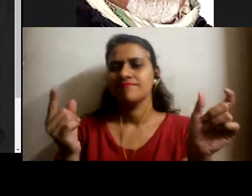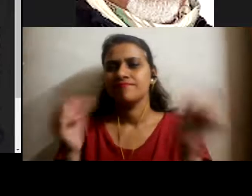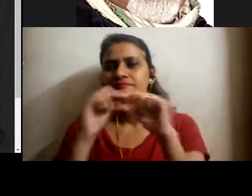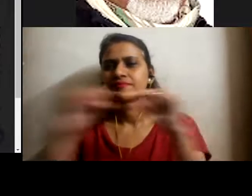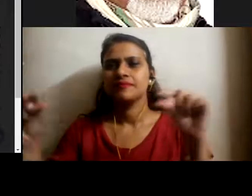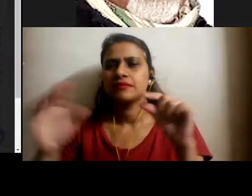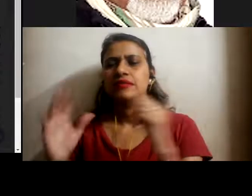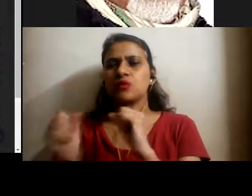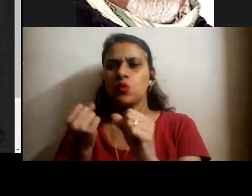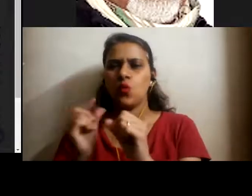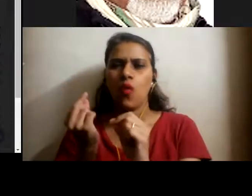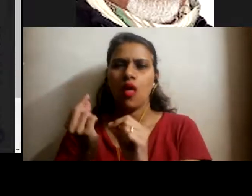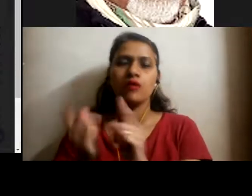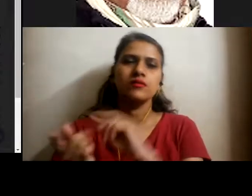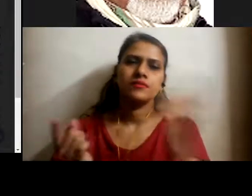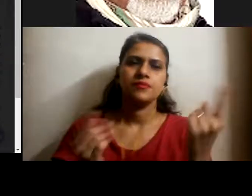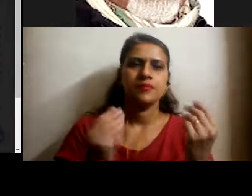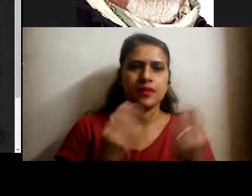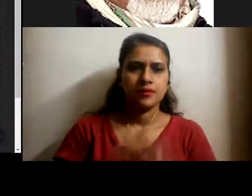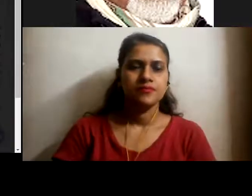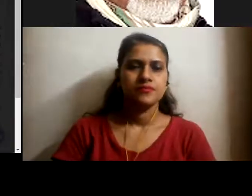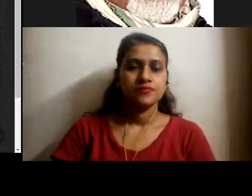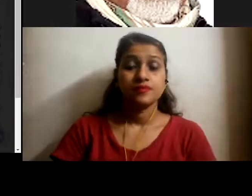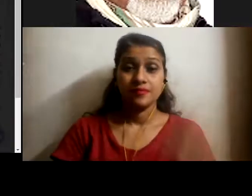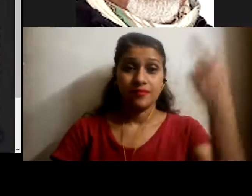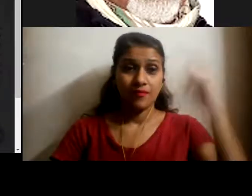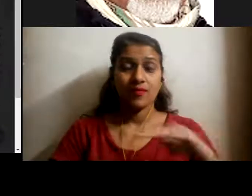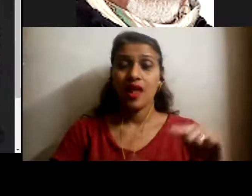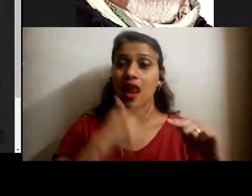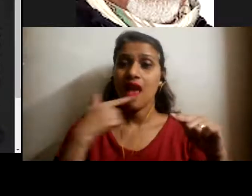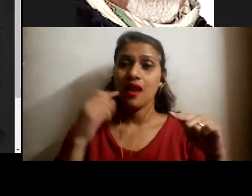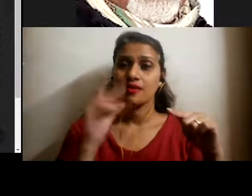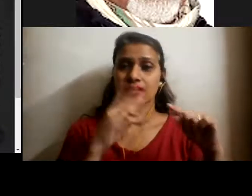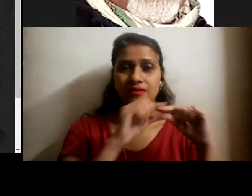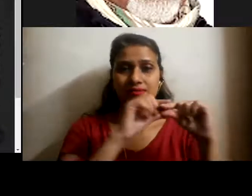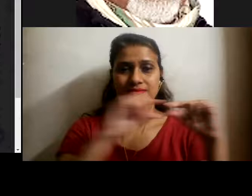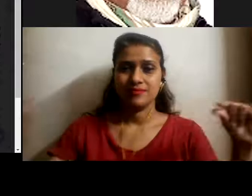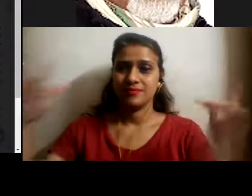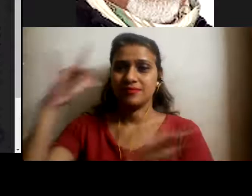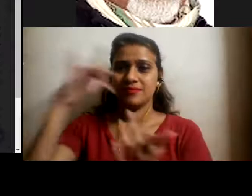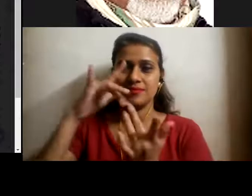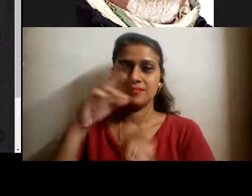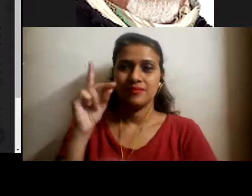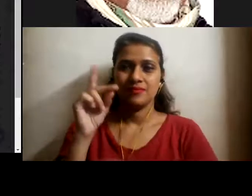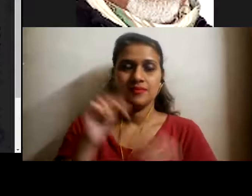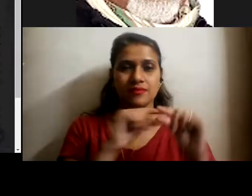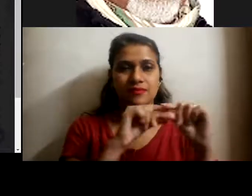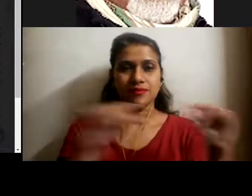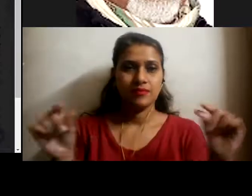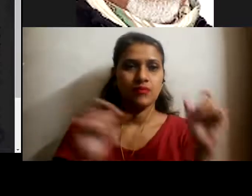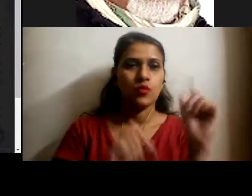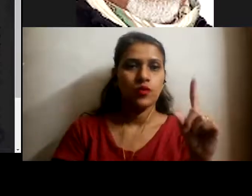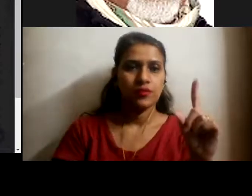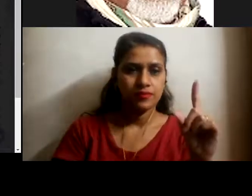easy. Next, then all these are just topics which are